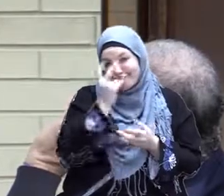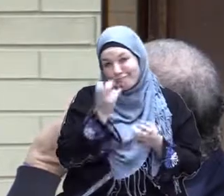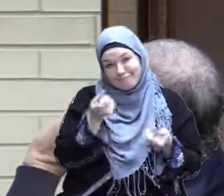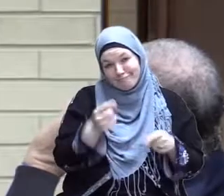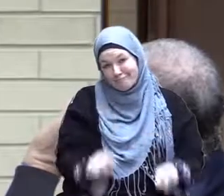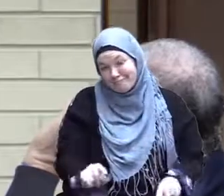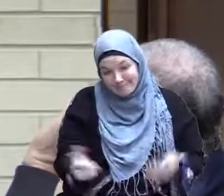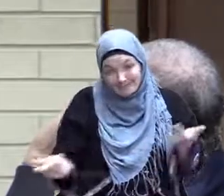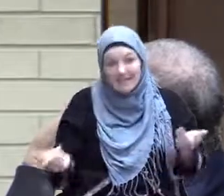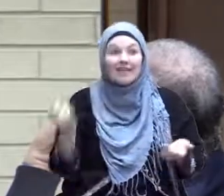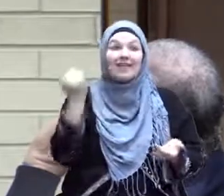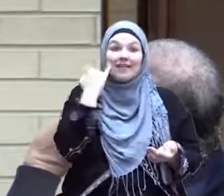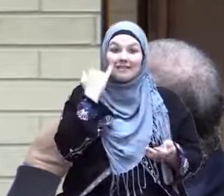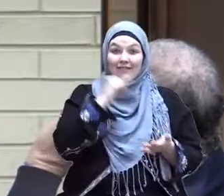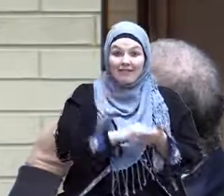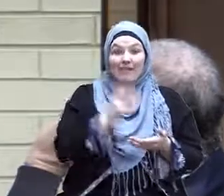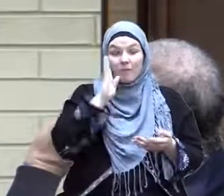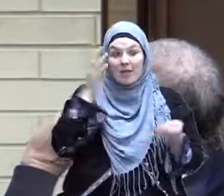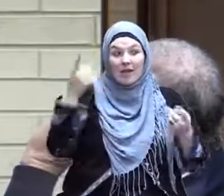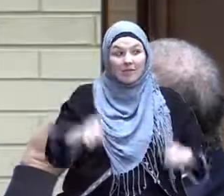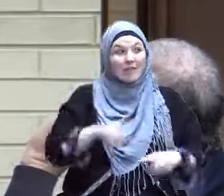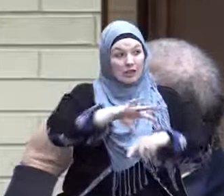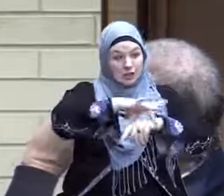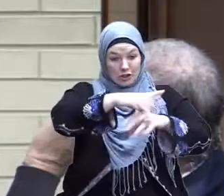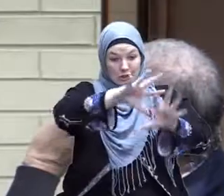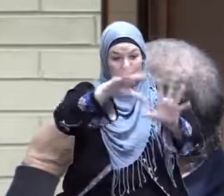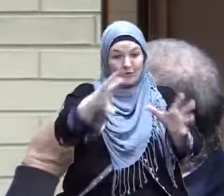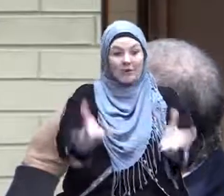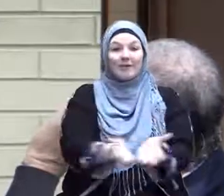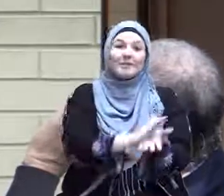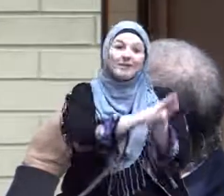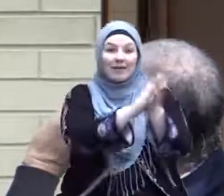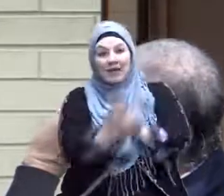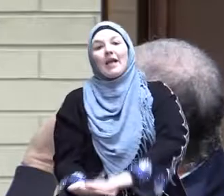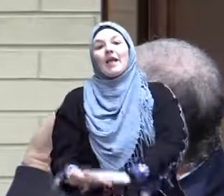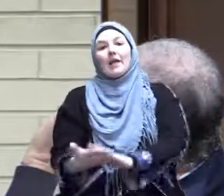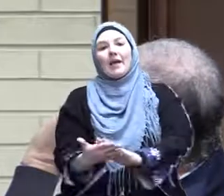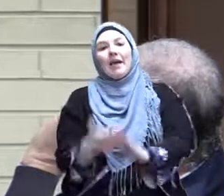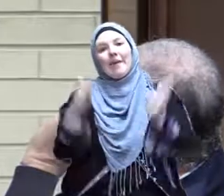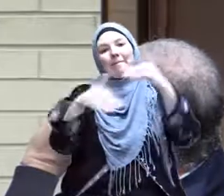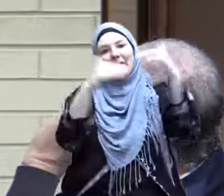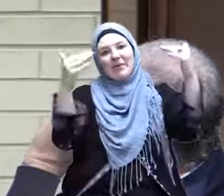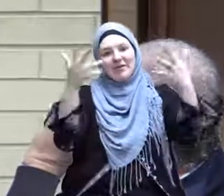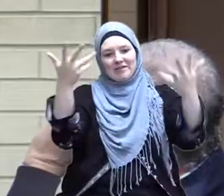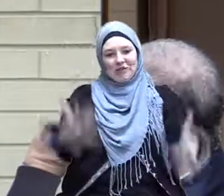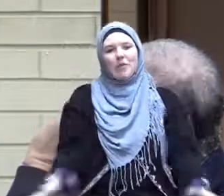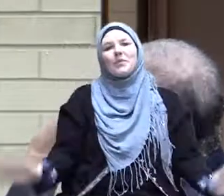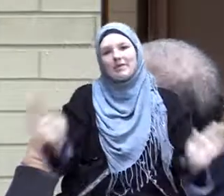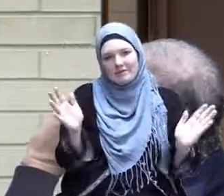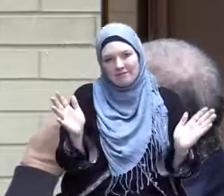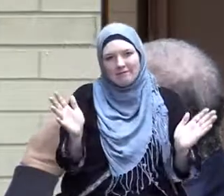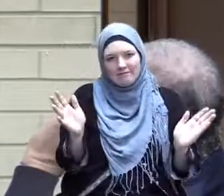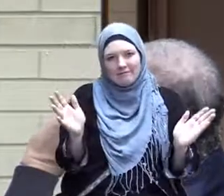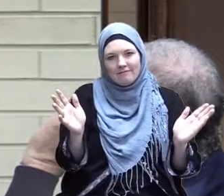If it were this, this earth would have turned into paradise long time ago.